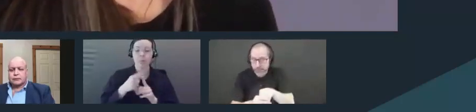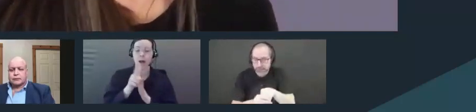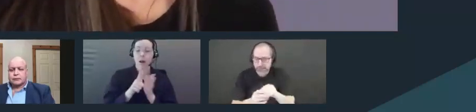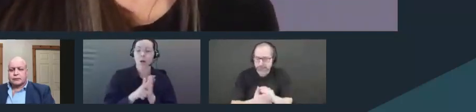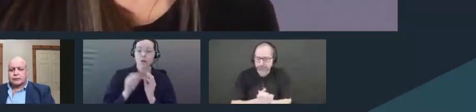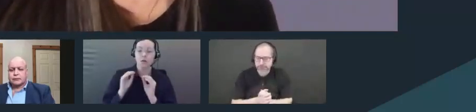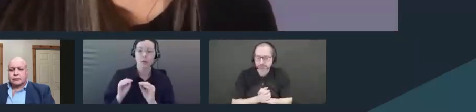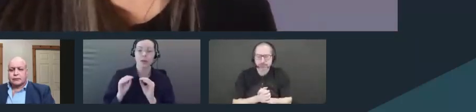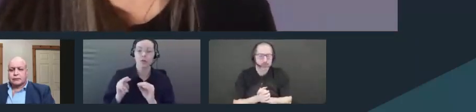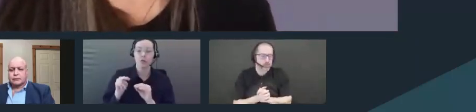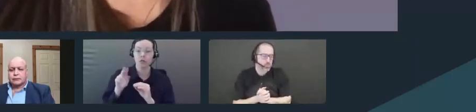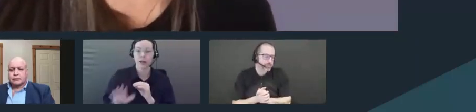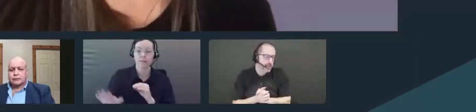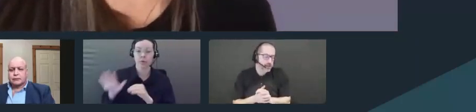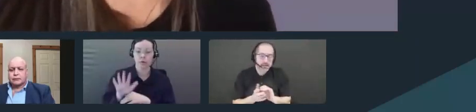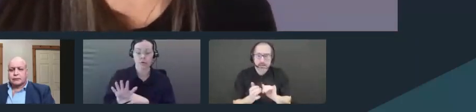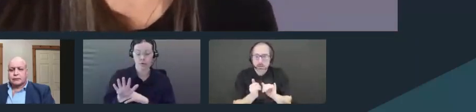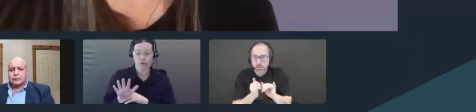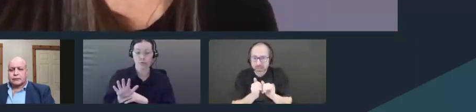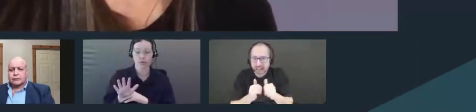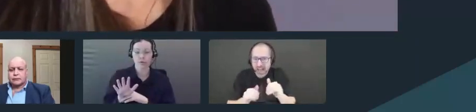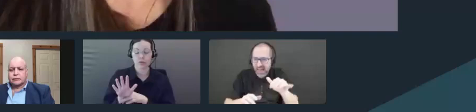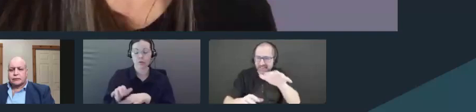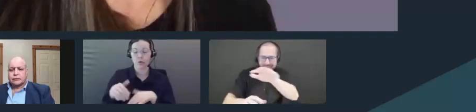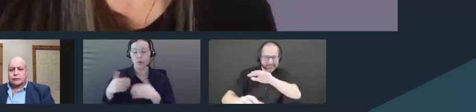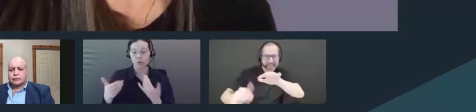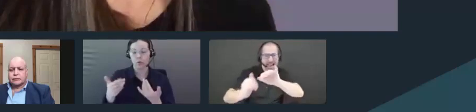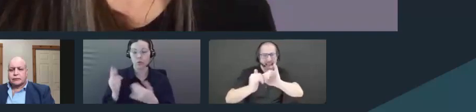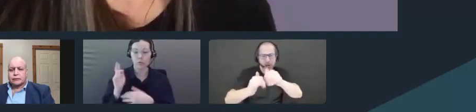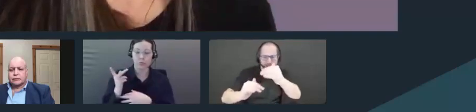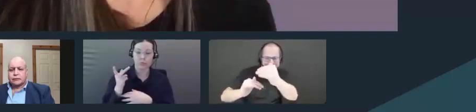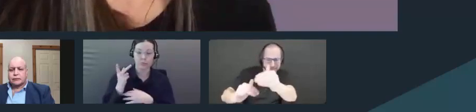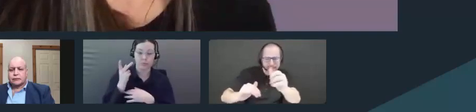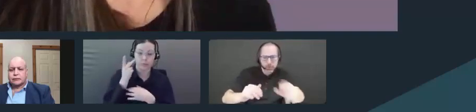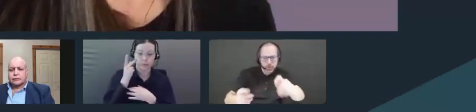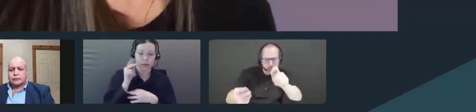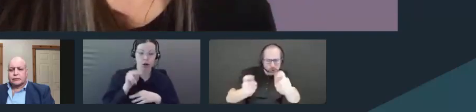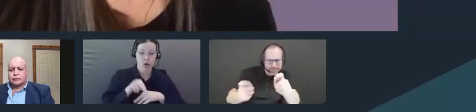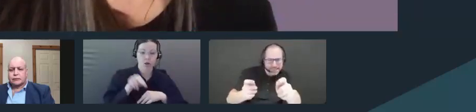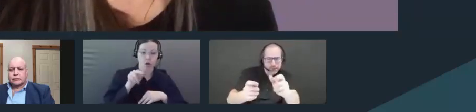How does context limit or shape Inuit agency?